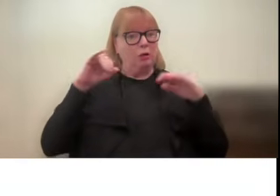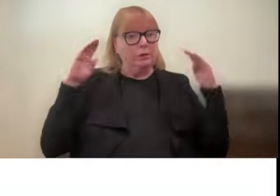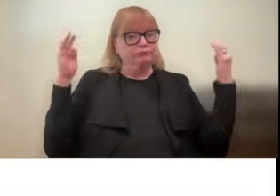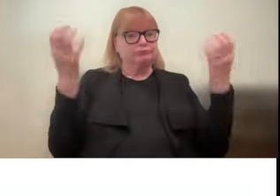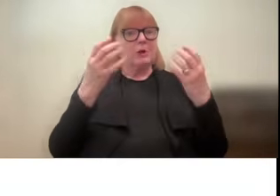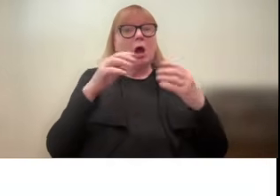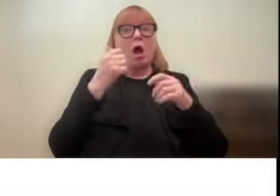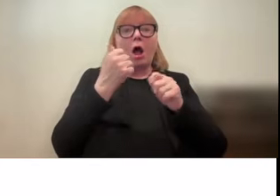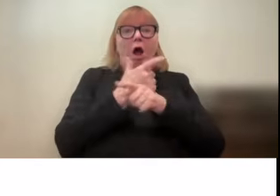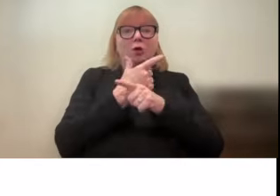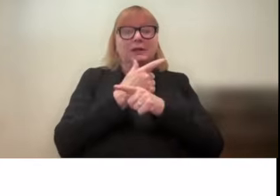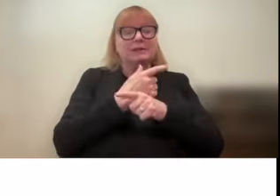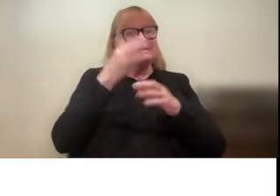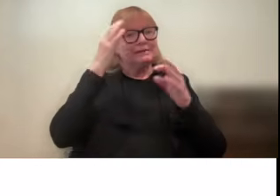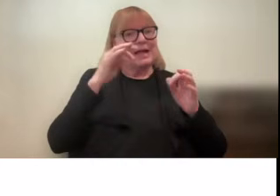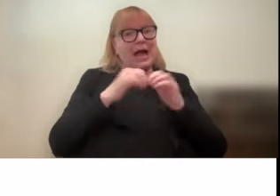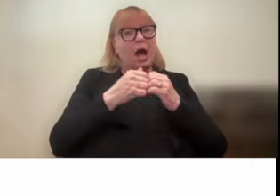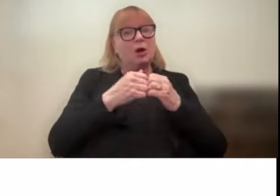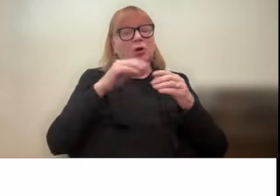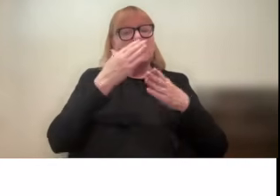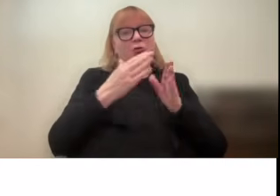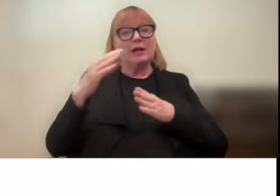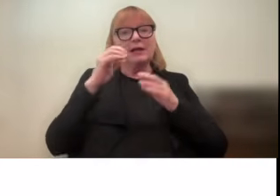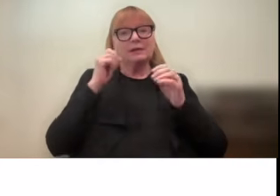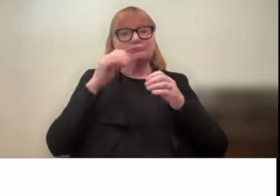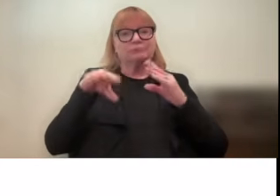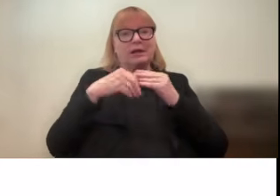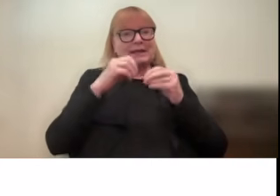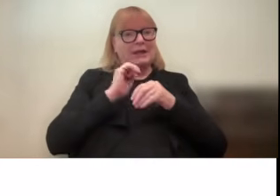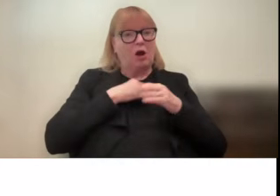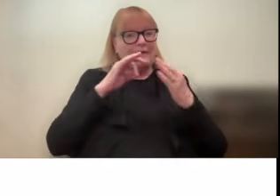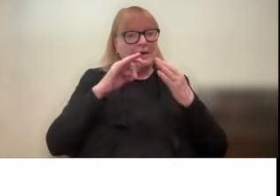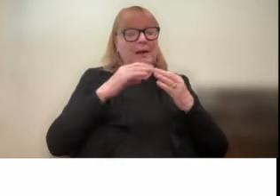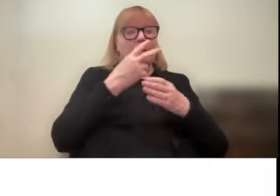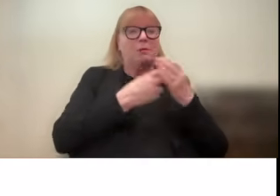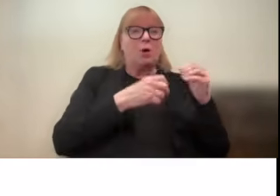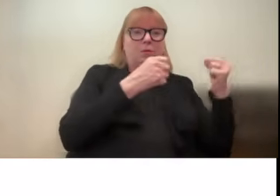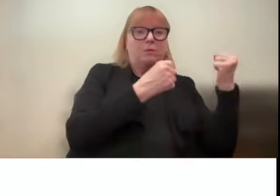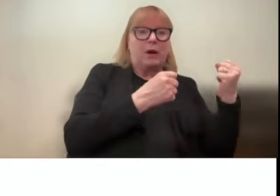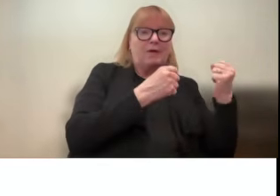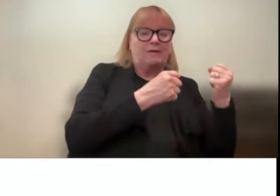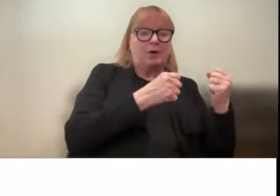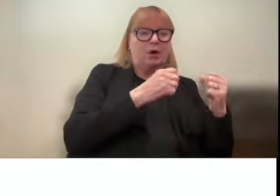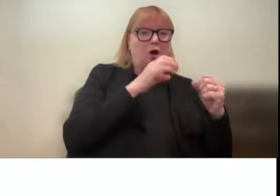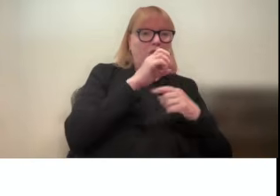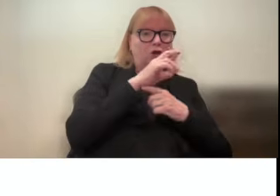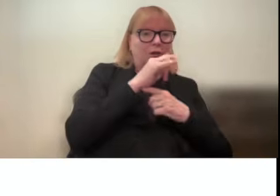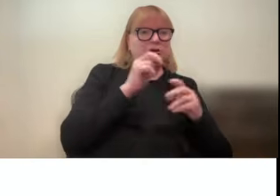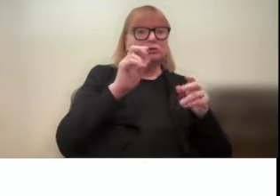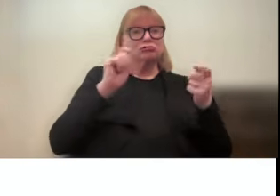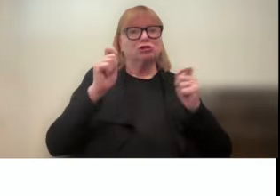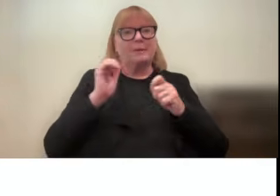algorithms decide how to arrange content in our feeds. Both are powerful forms of curation that shape public